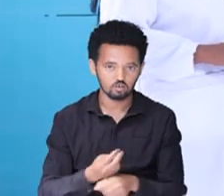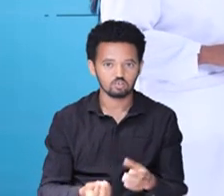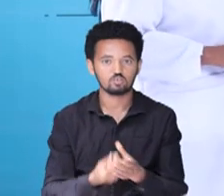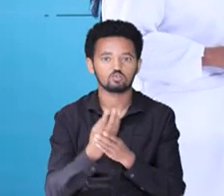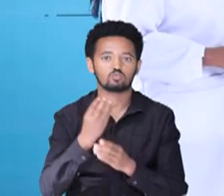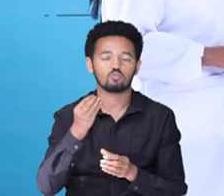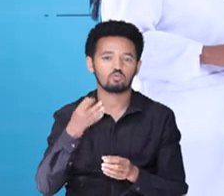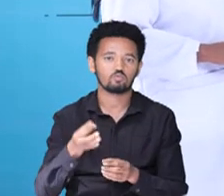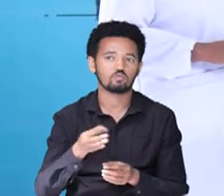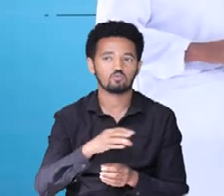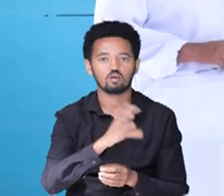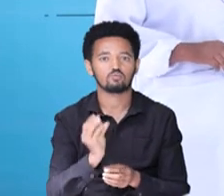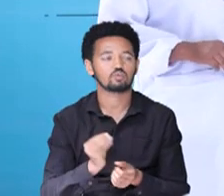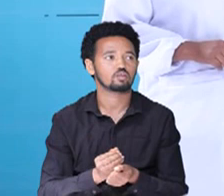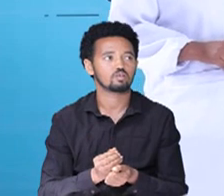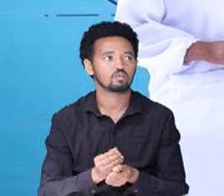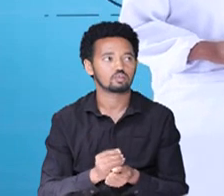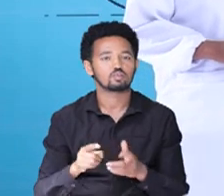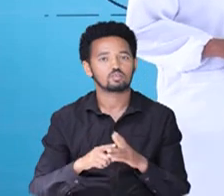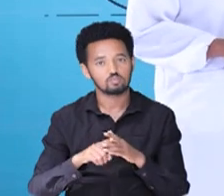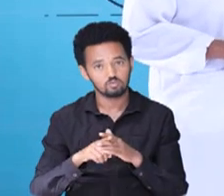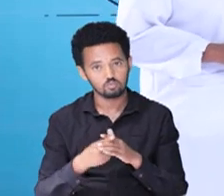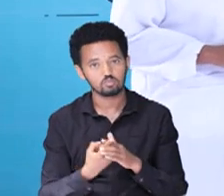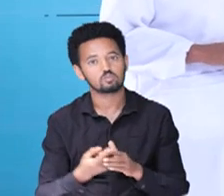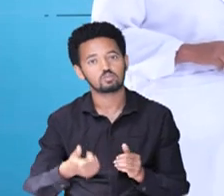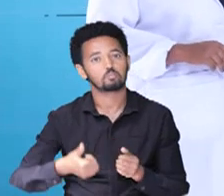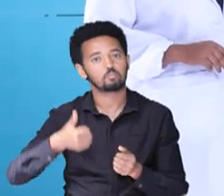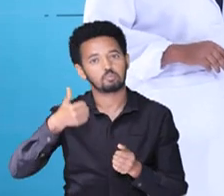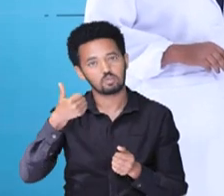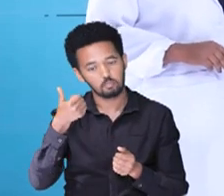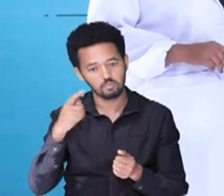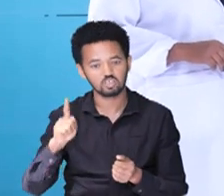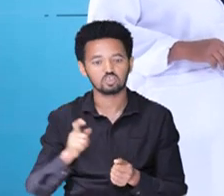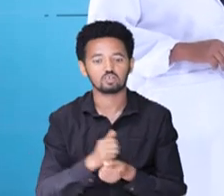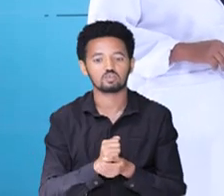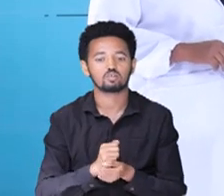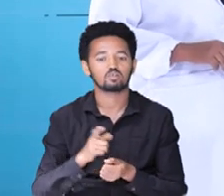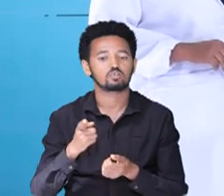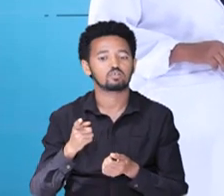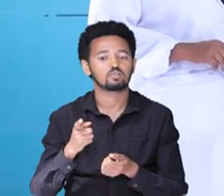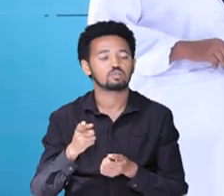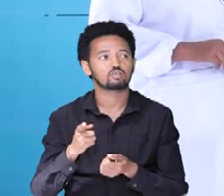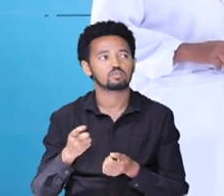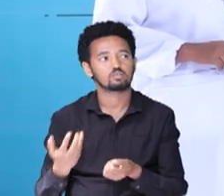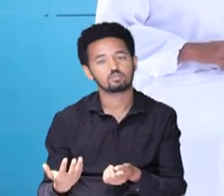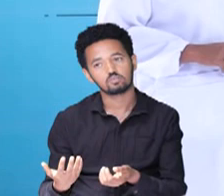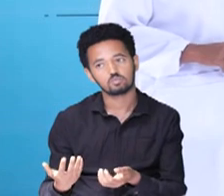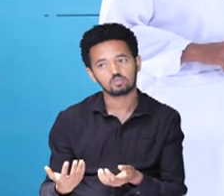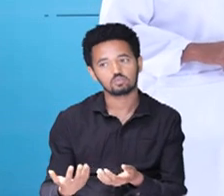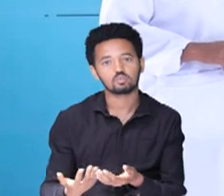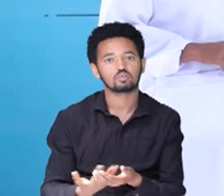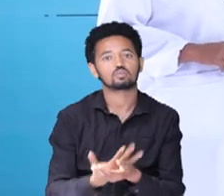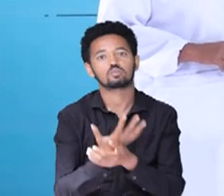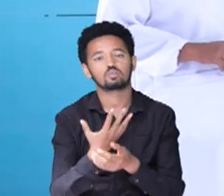Africa. Let us start from the major vegetation zone of Africa. Africa